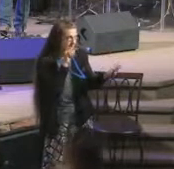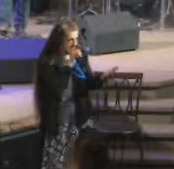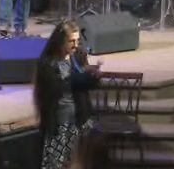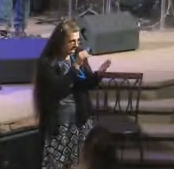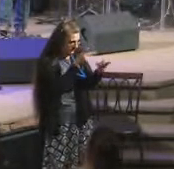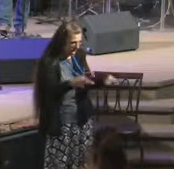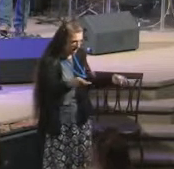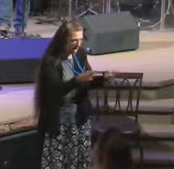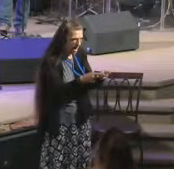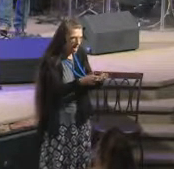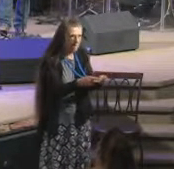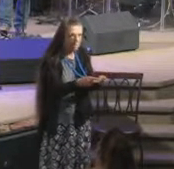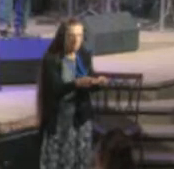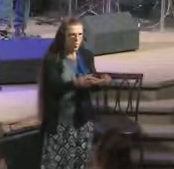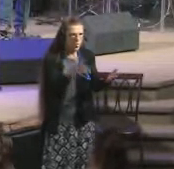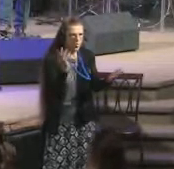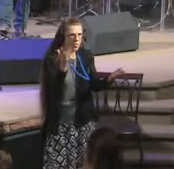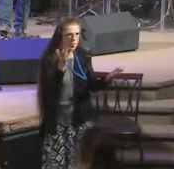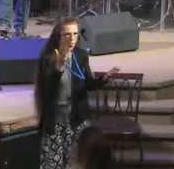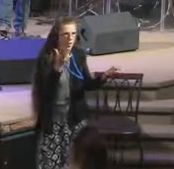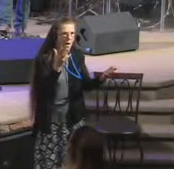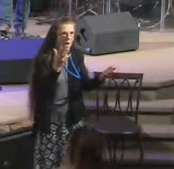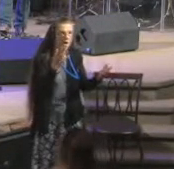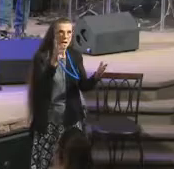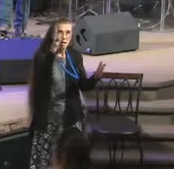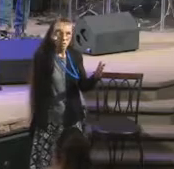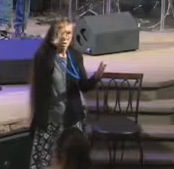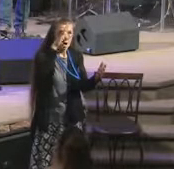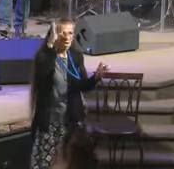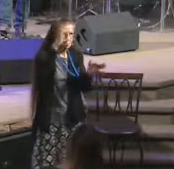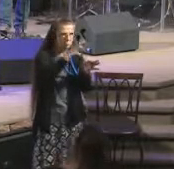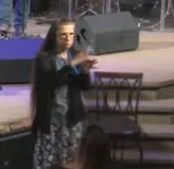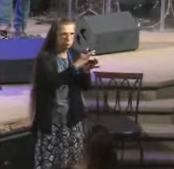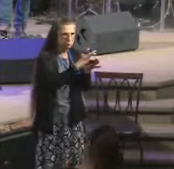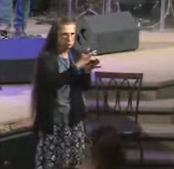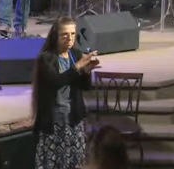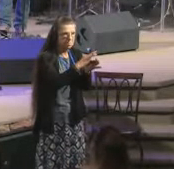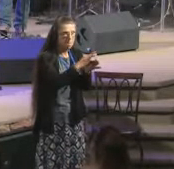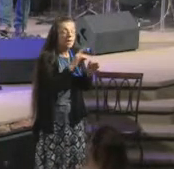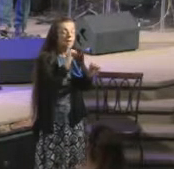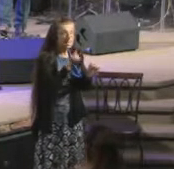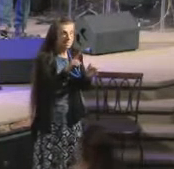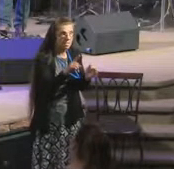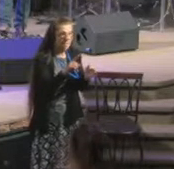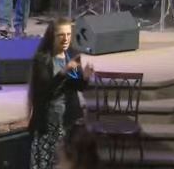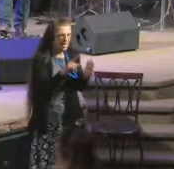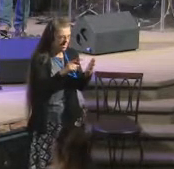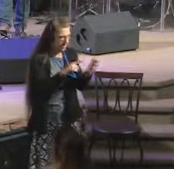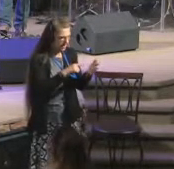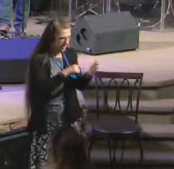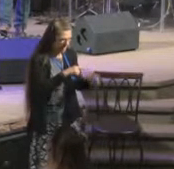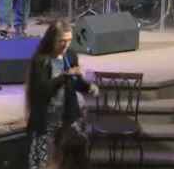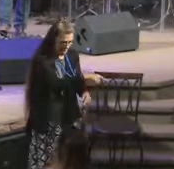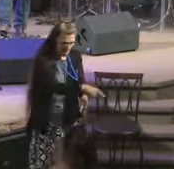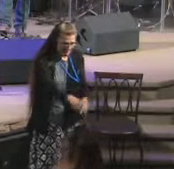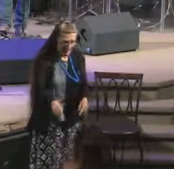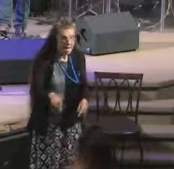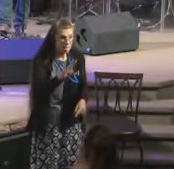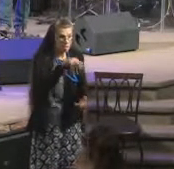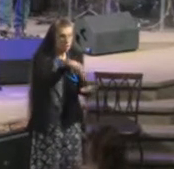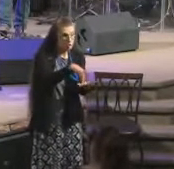the supernatural and the natural come together. And I will tell you, at that line we stand at right now,